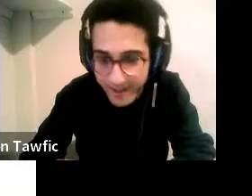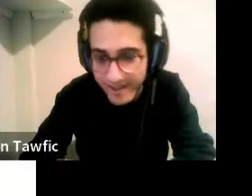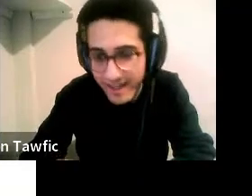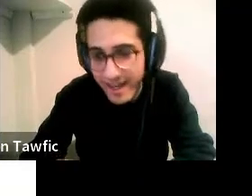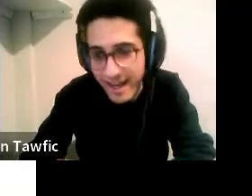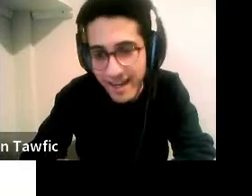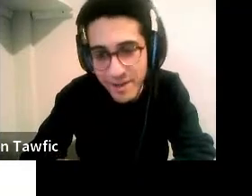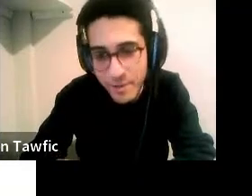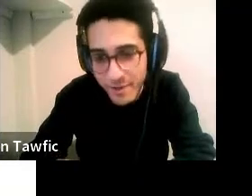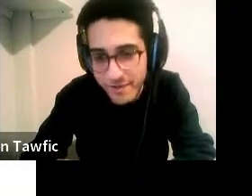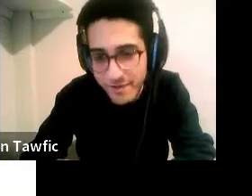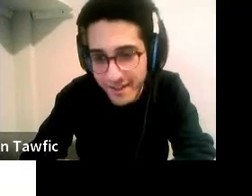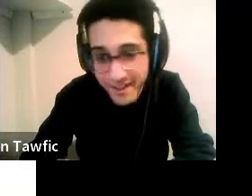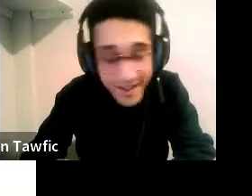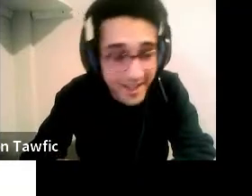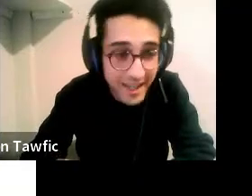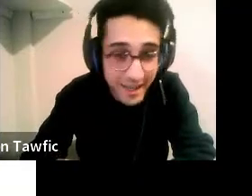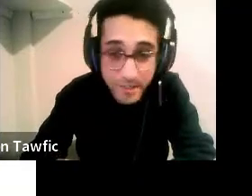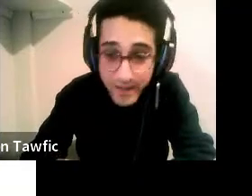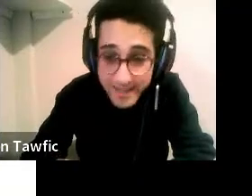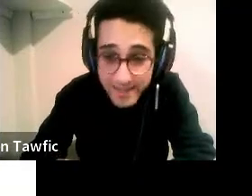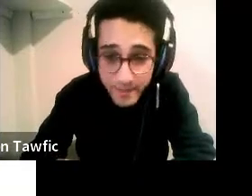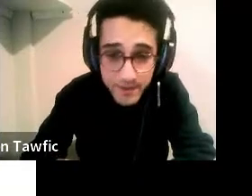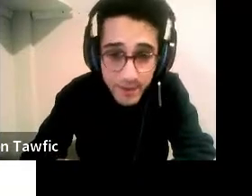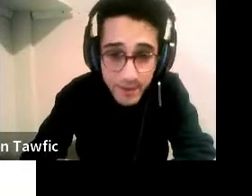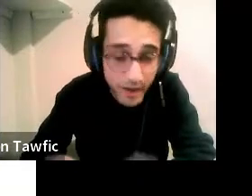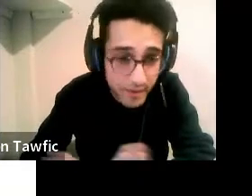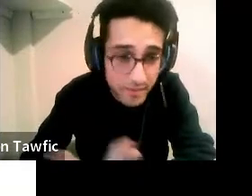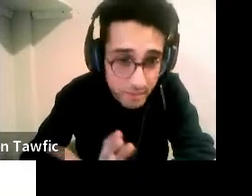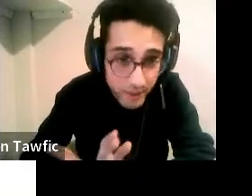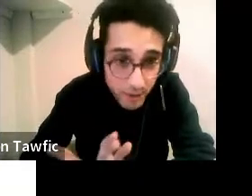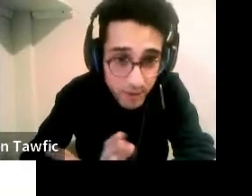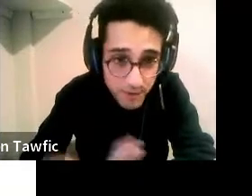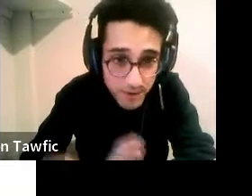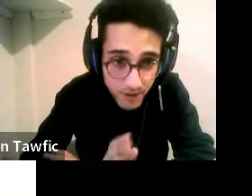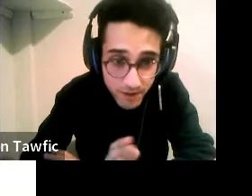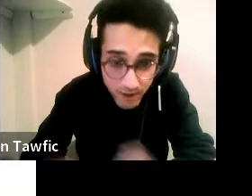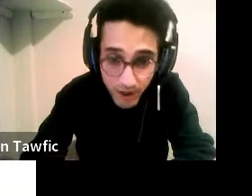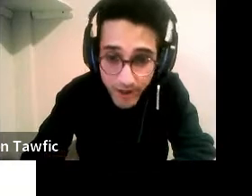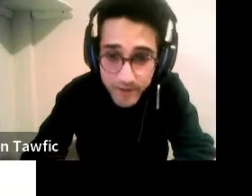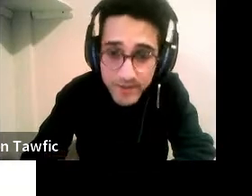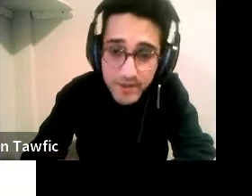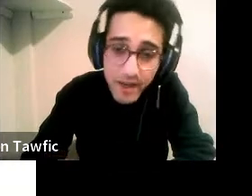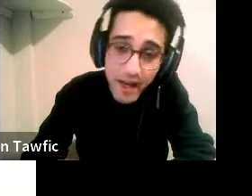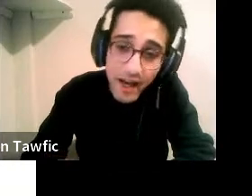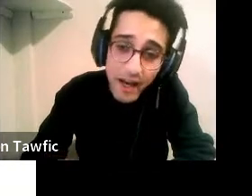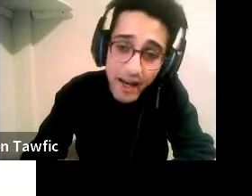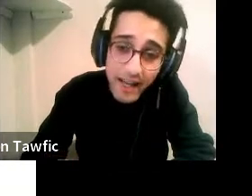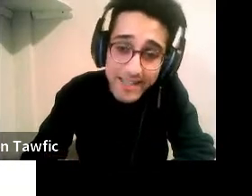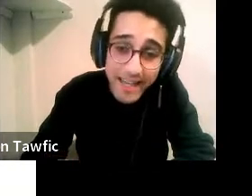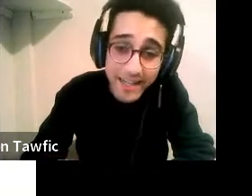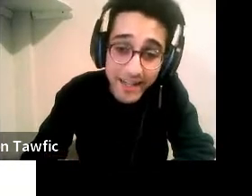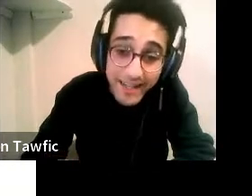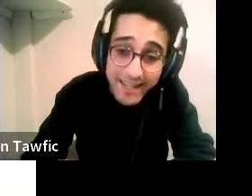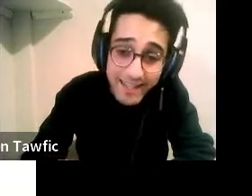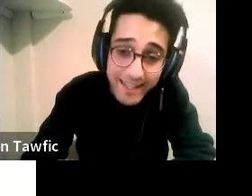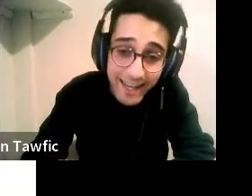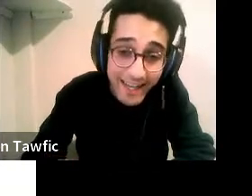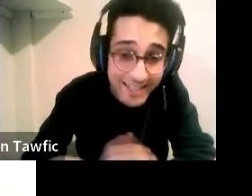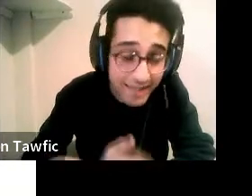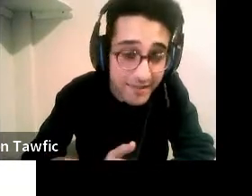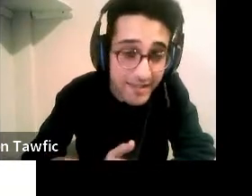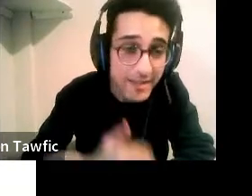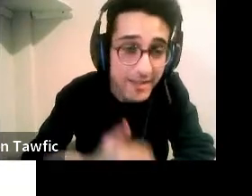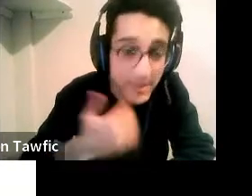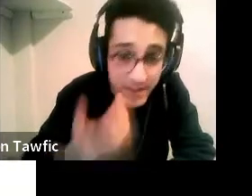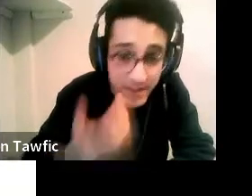alike. One of the gardening club participants, who might be called such a client, had taken a cutting and